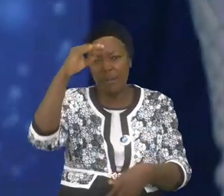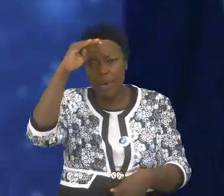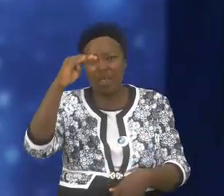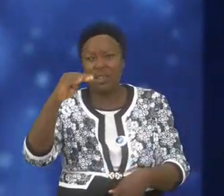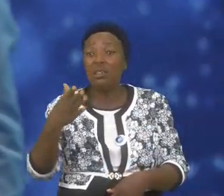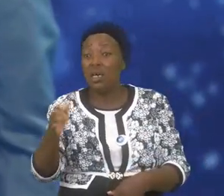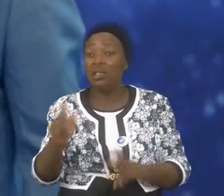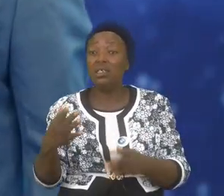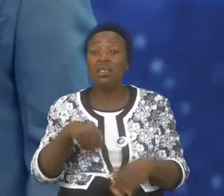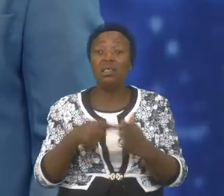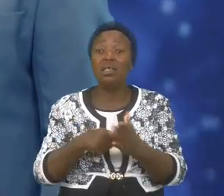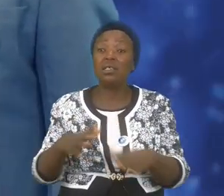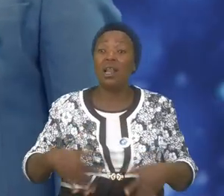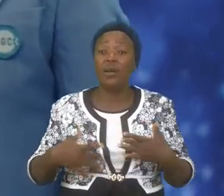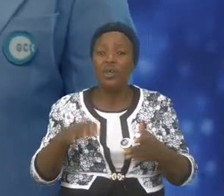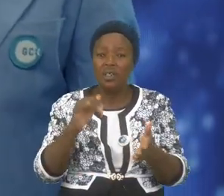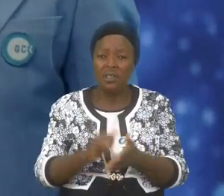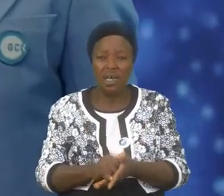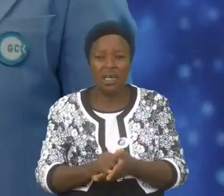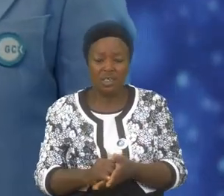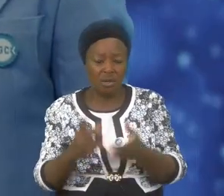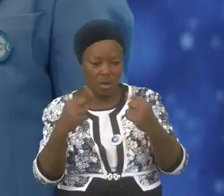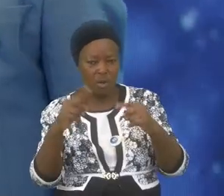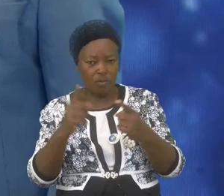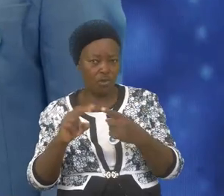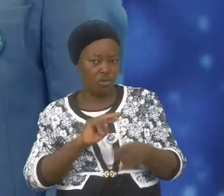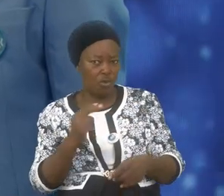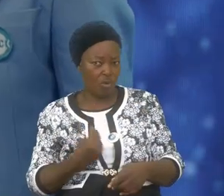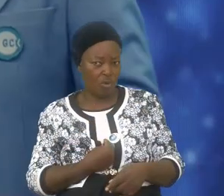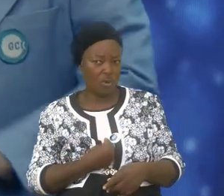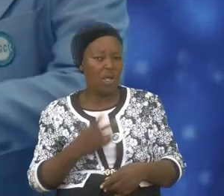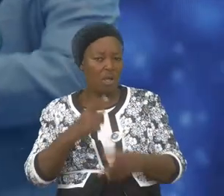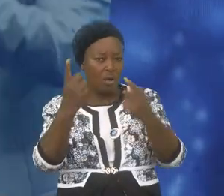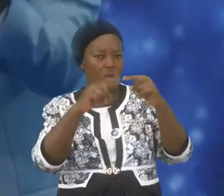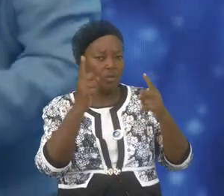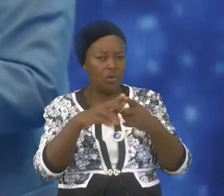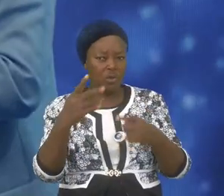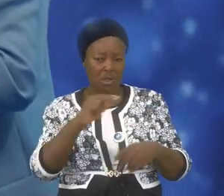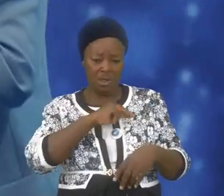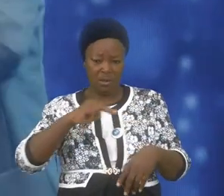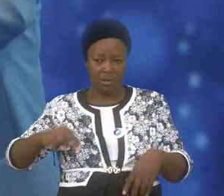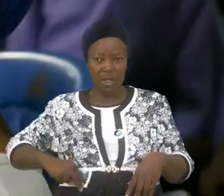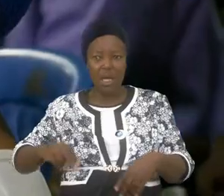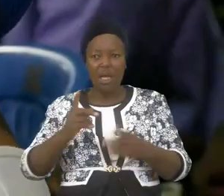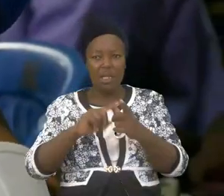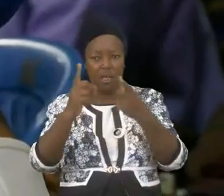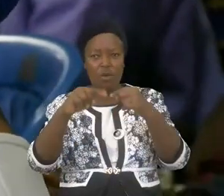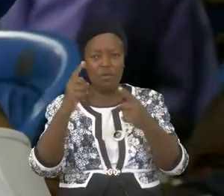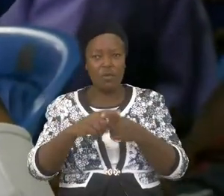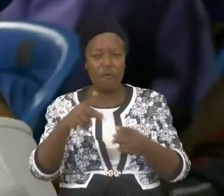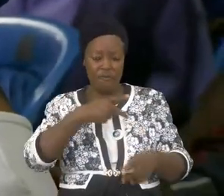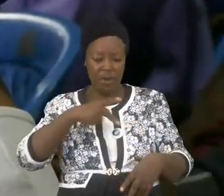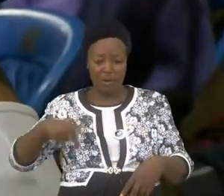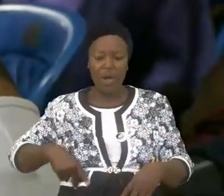They come to Nebuchadnezzar, they come to Pharaohs, and they come to Herods, and they come to kings, and they come to